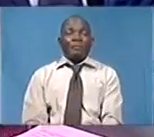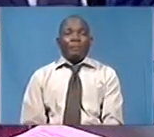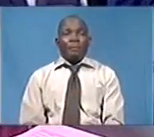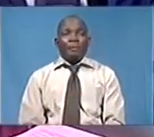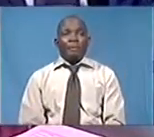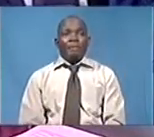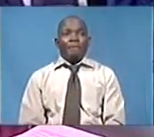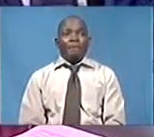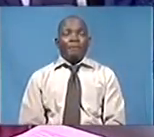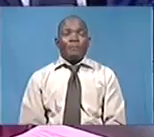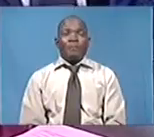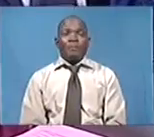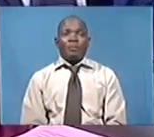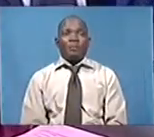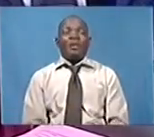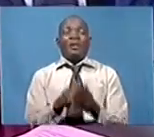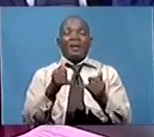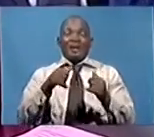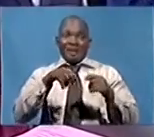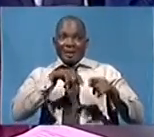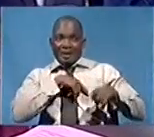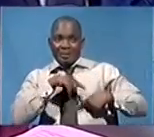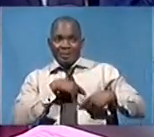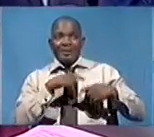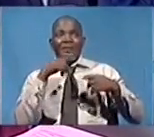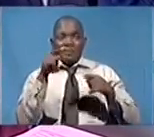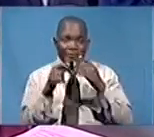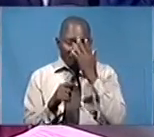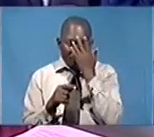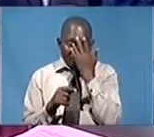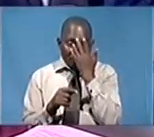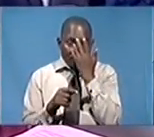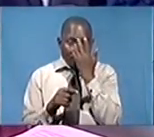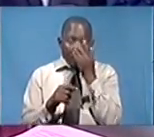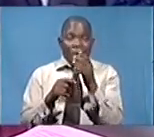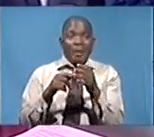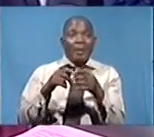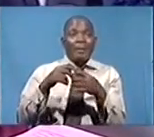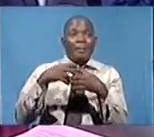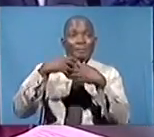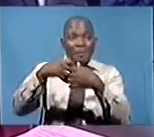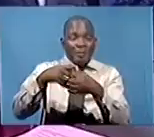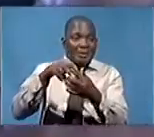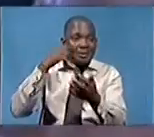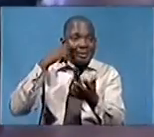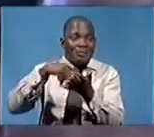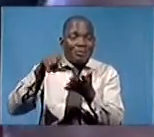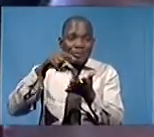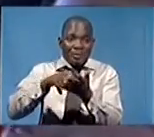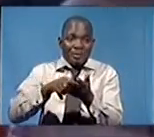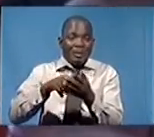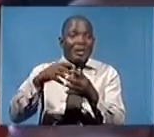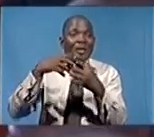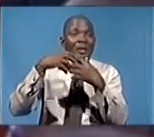will be unconstitutional. The argument then goes further, that the biometric verification that we are talking of